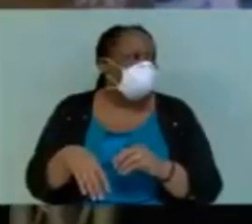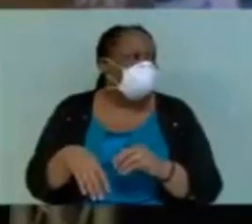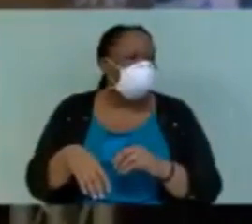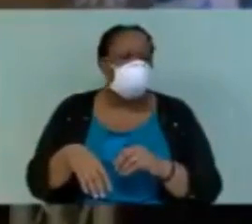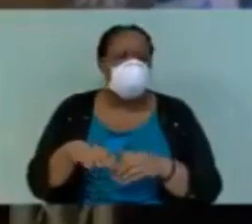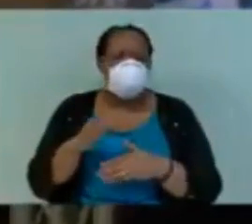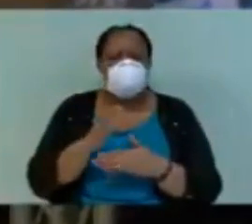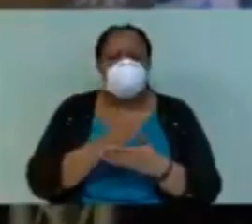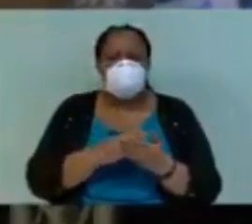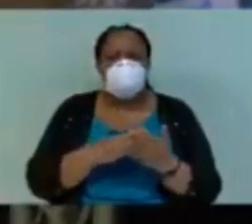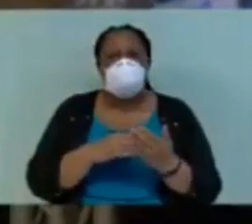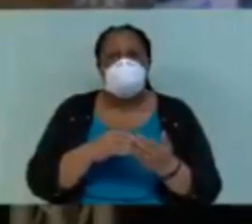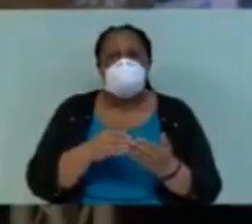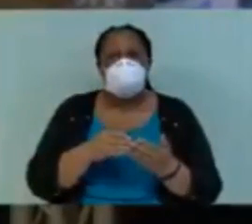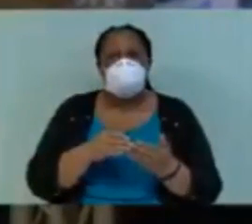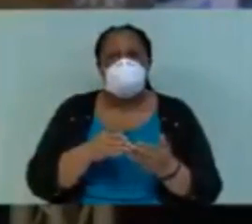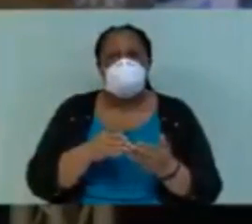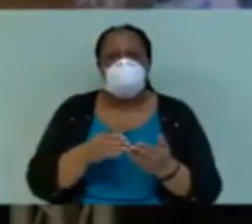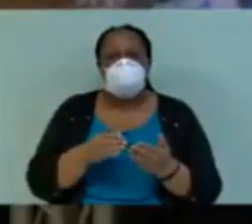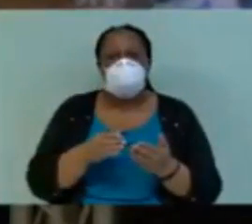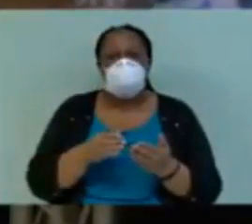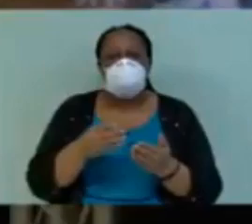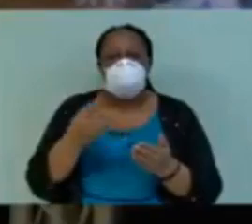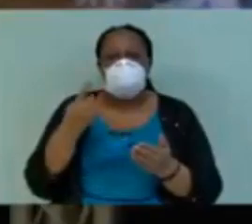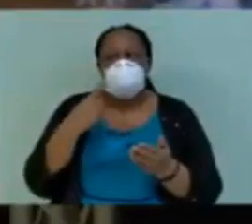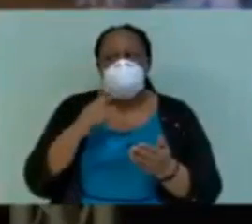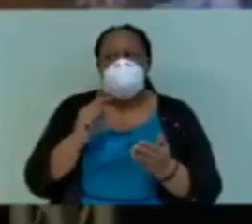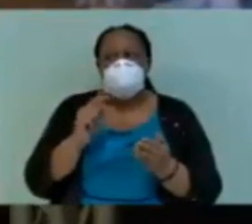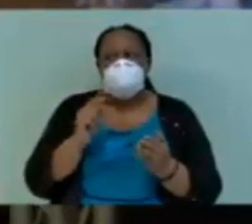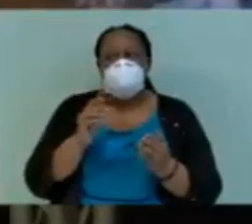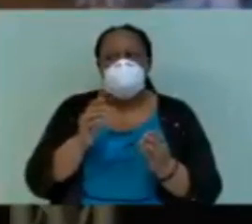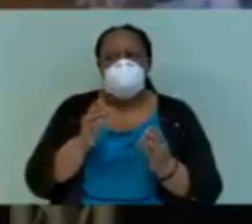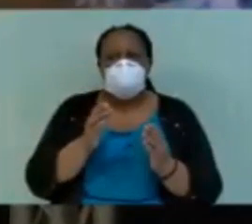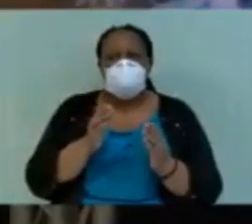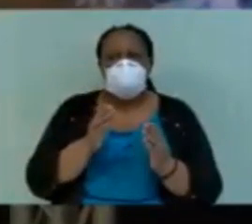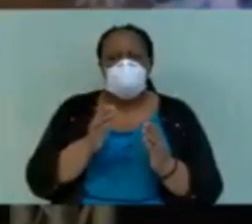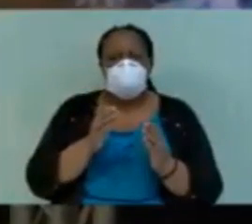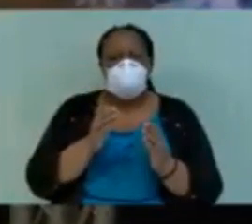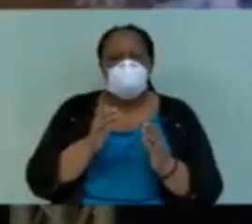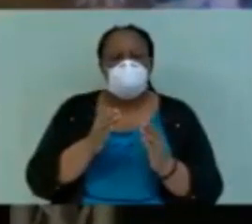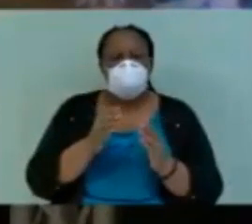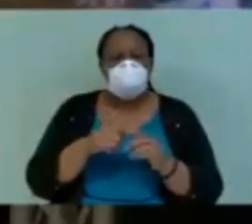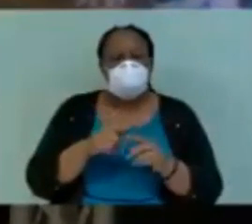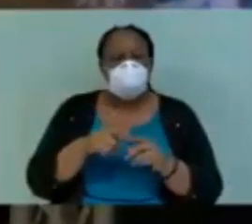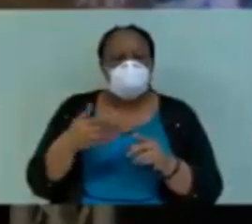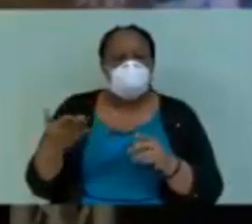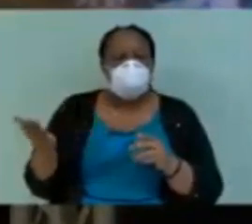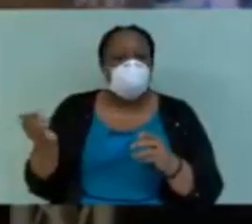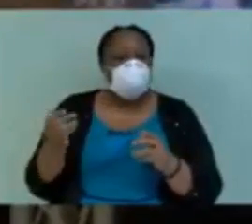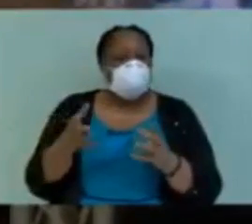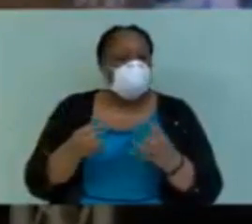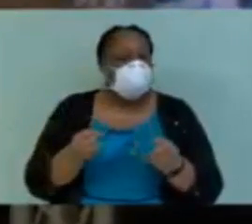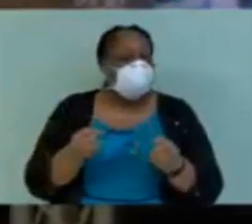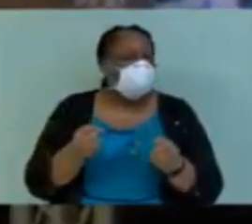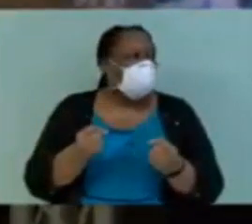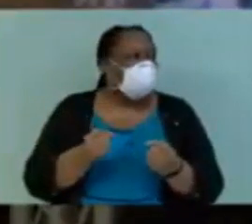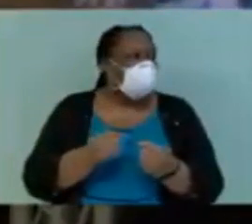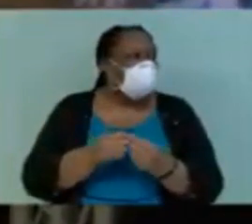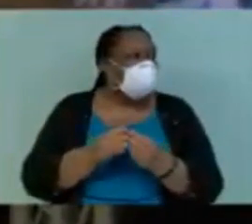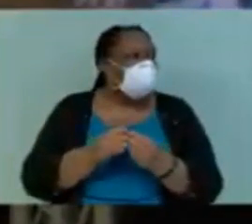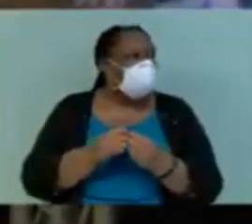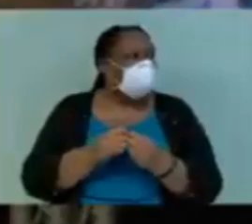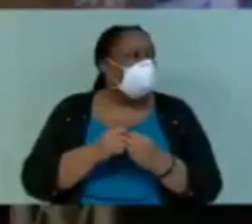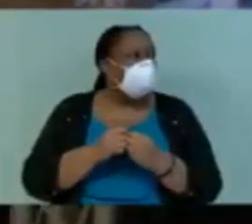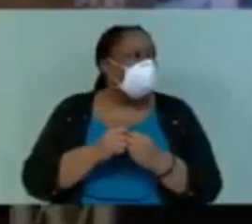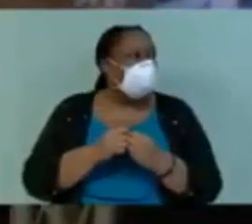7 calls. 1, social distancing. 1, health. 1, permission to move during the curfew